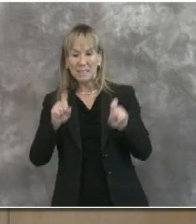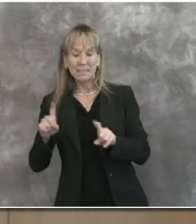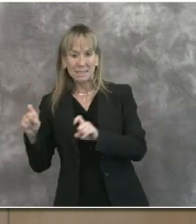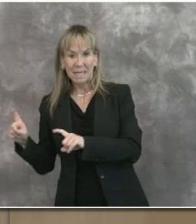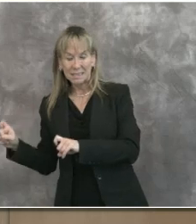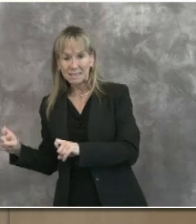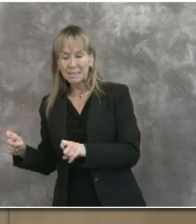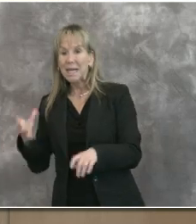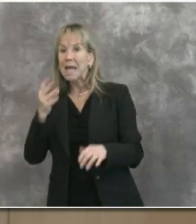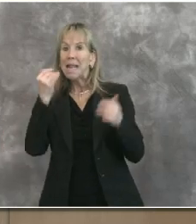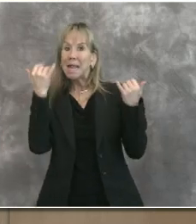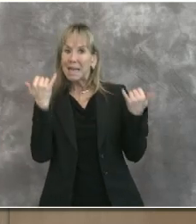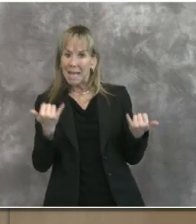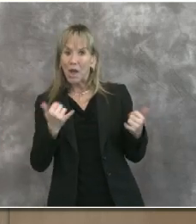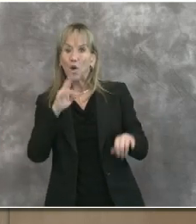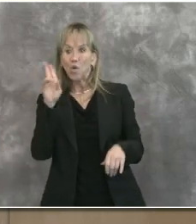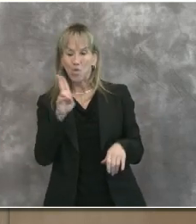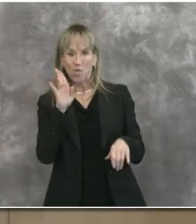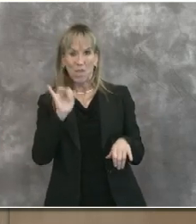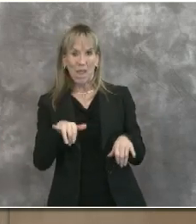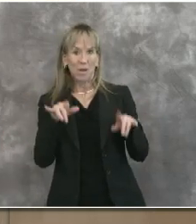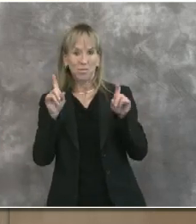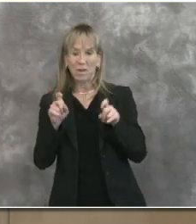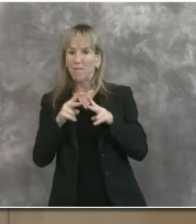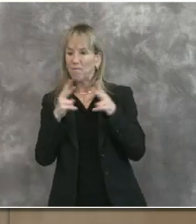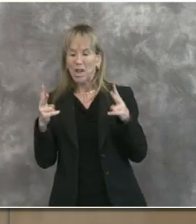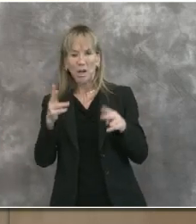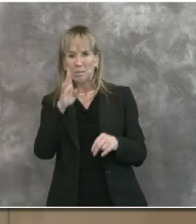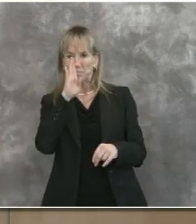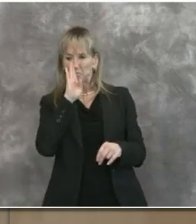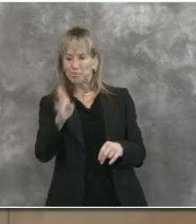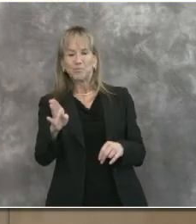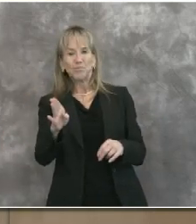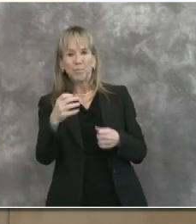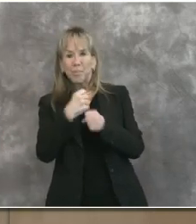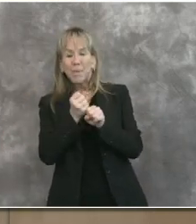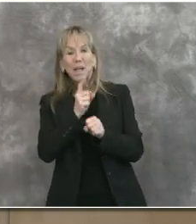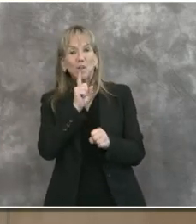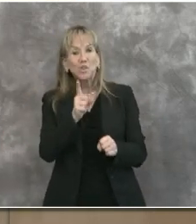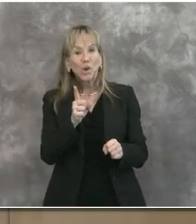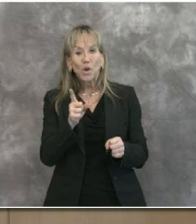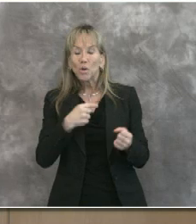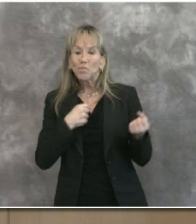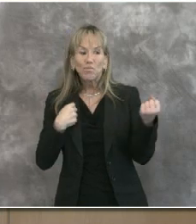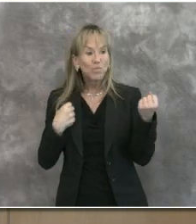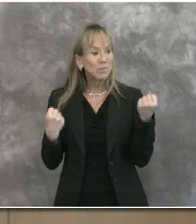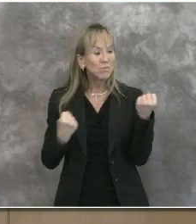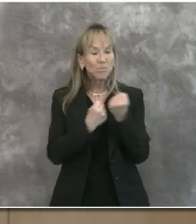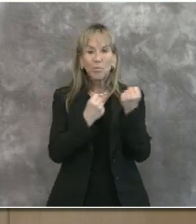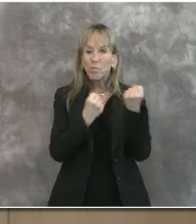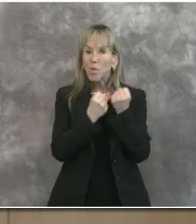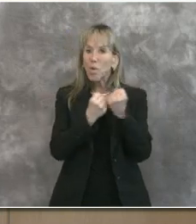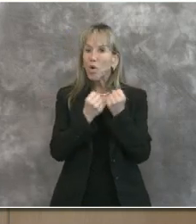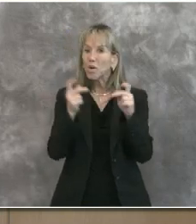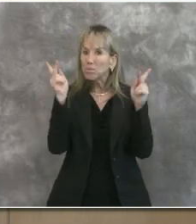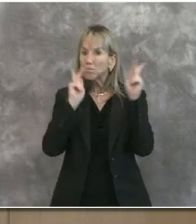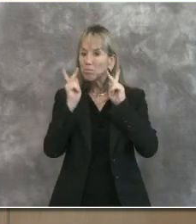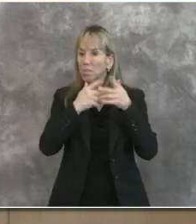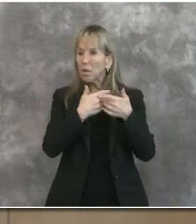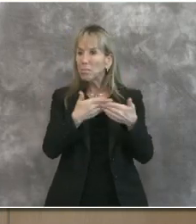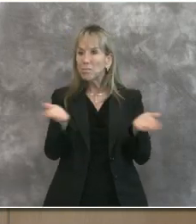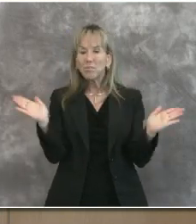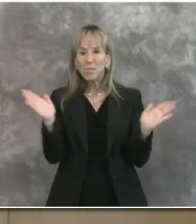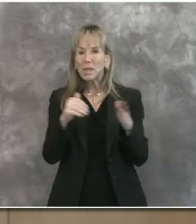using those platforms in a very directed way to make sure that we support the populations that the